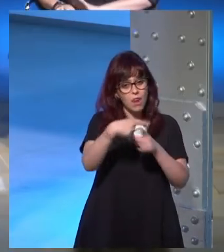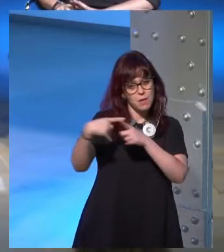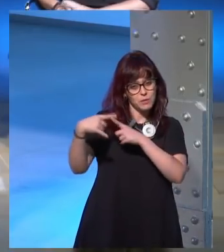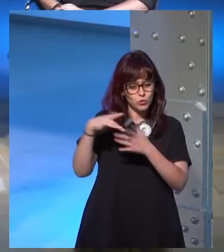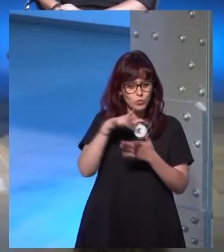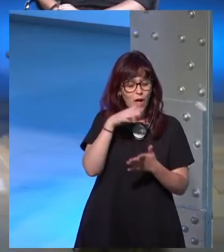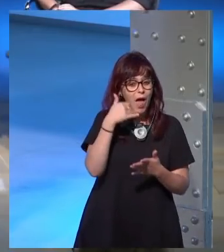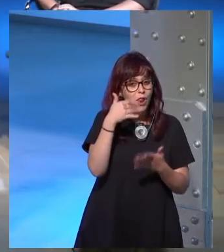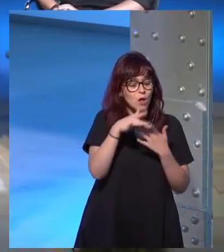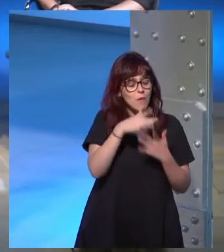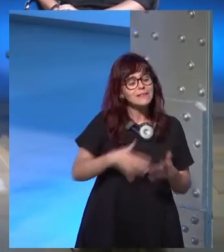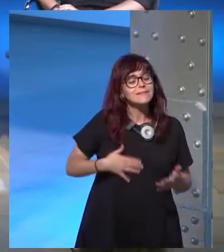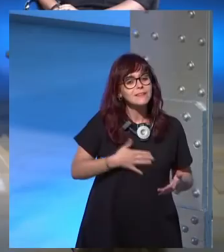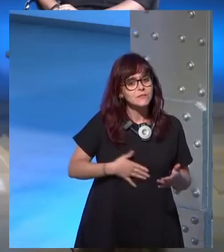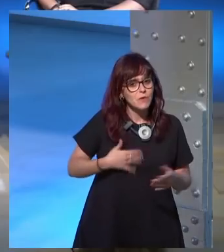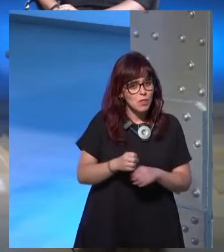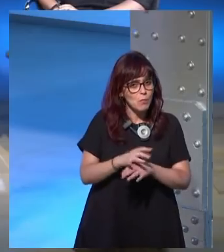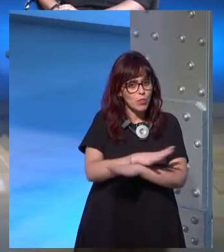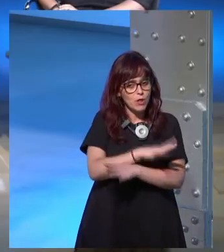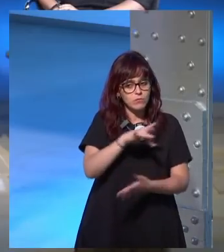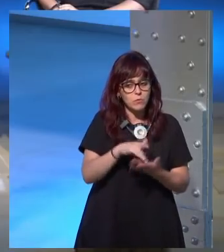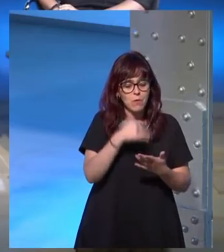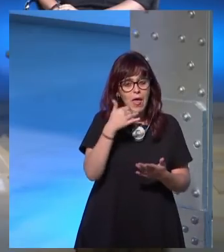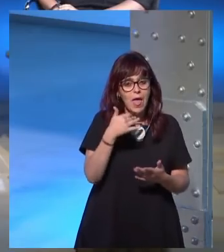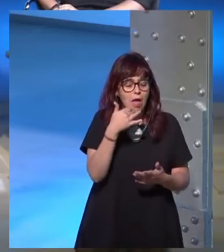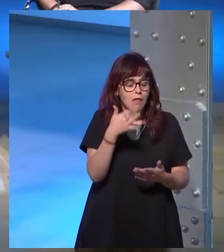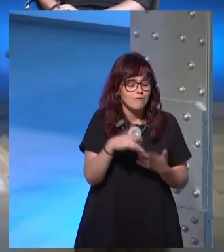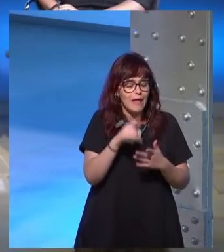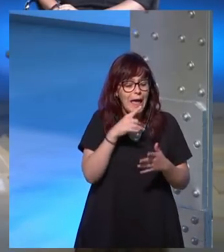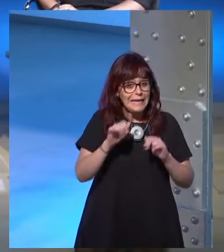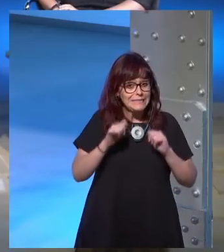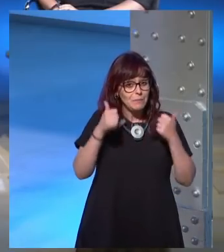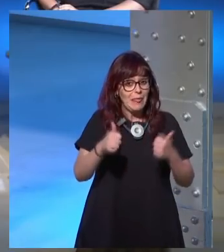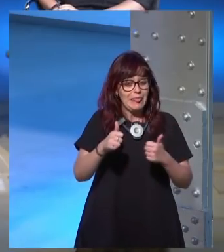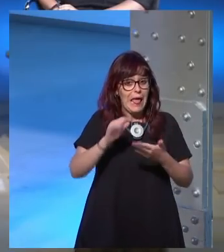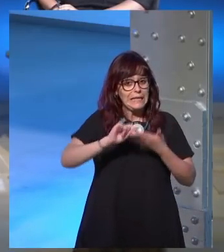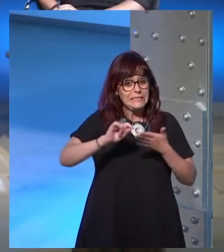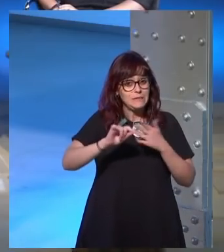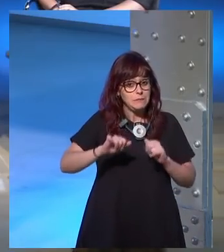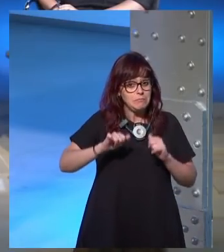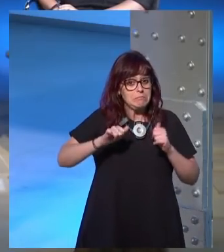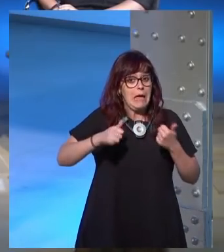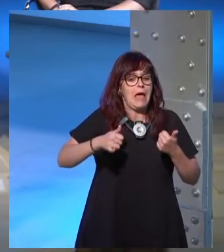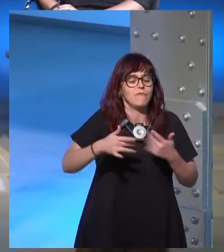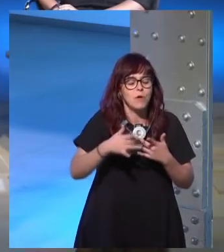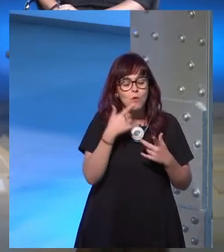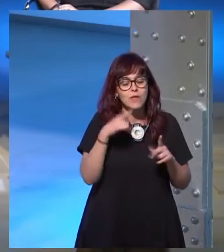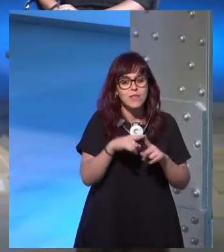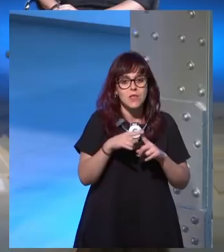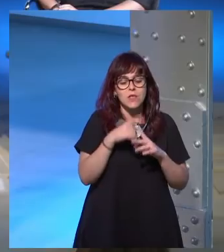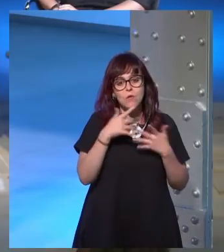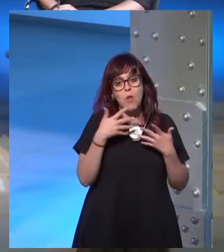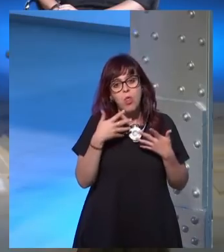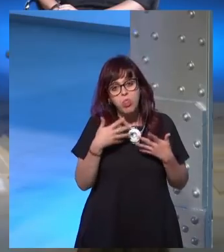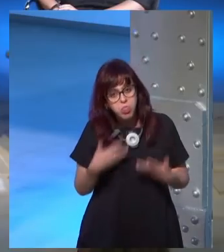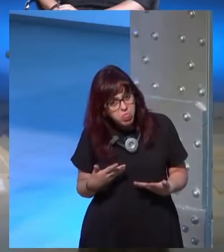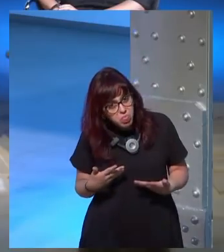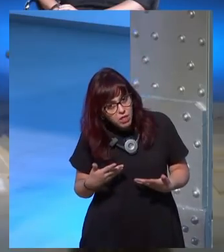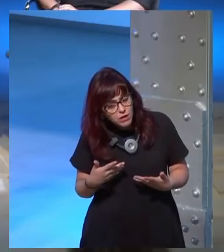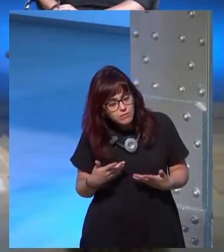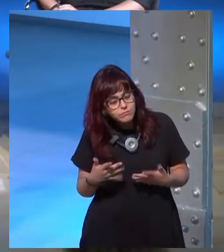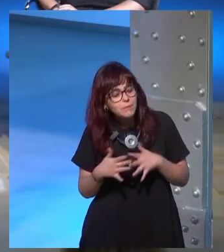that makes the downtimes worth it, right? Like, I want to remind people that, yeah,